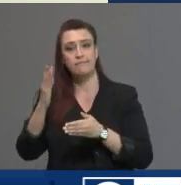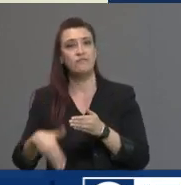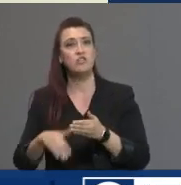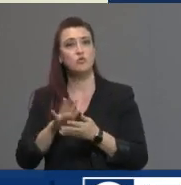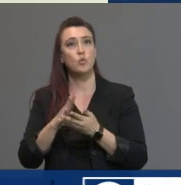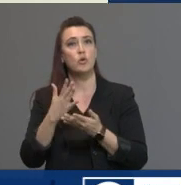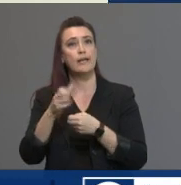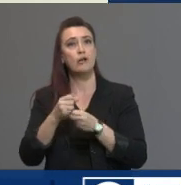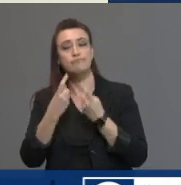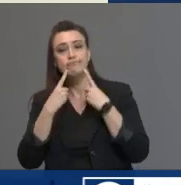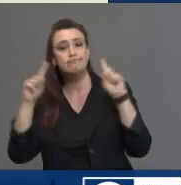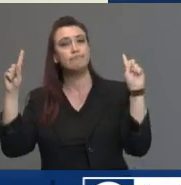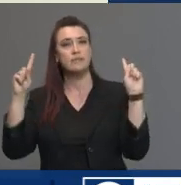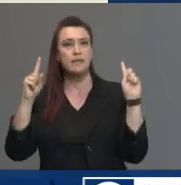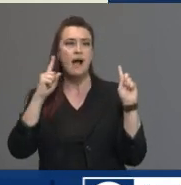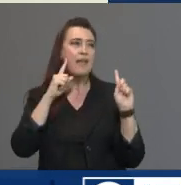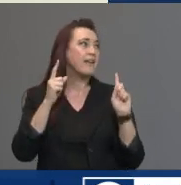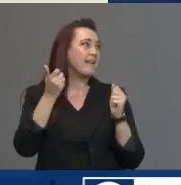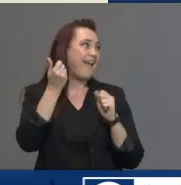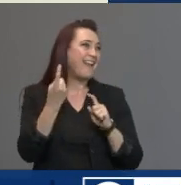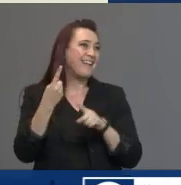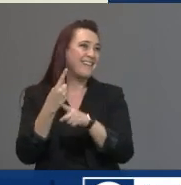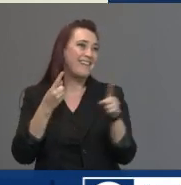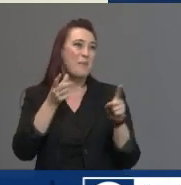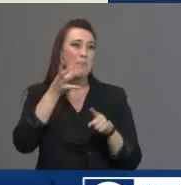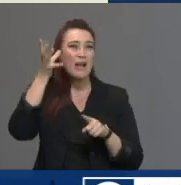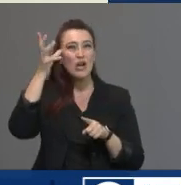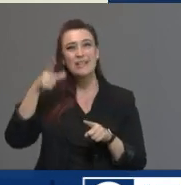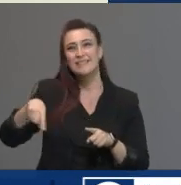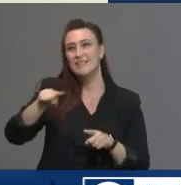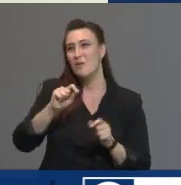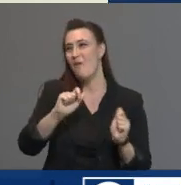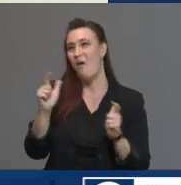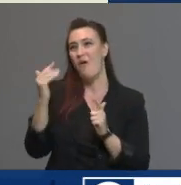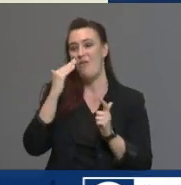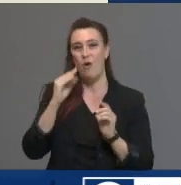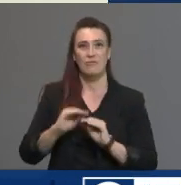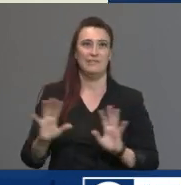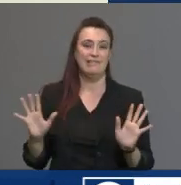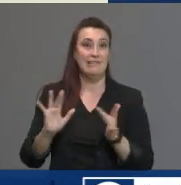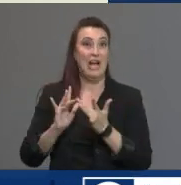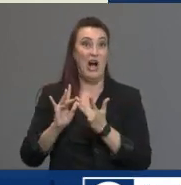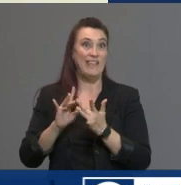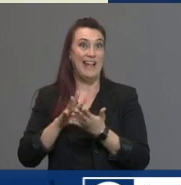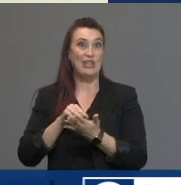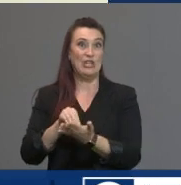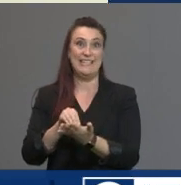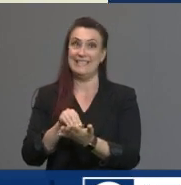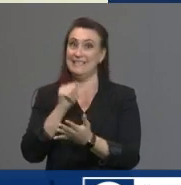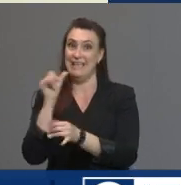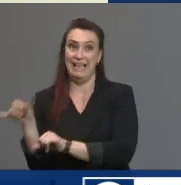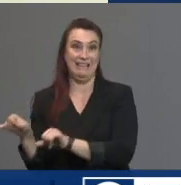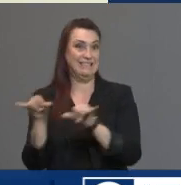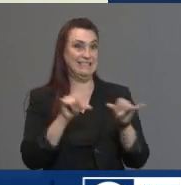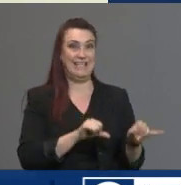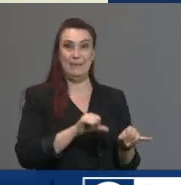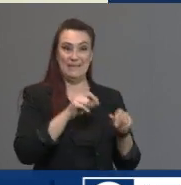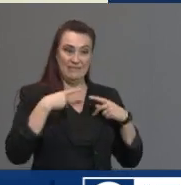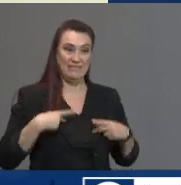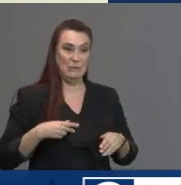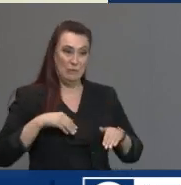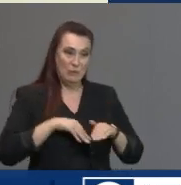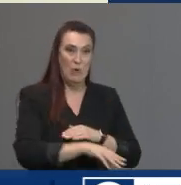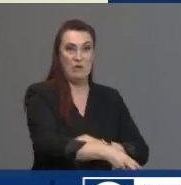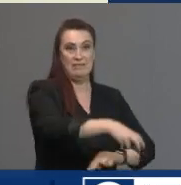I think we can all see, anybody who's a parent here, that it's distance learning is not the same